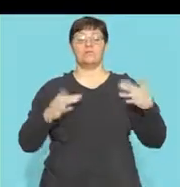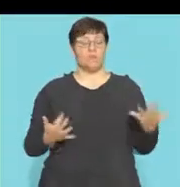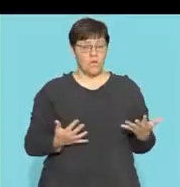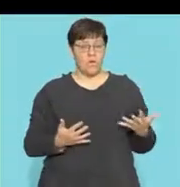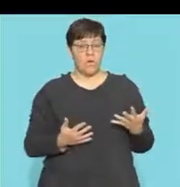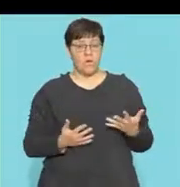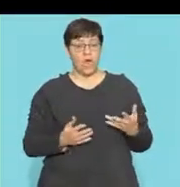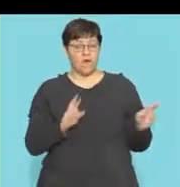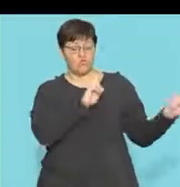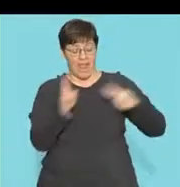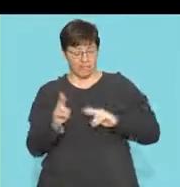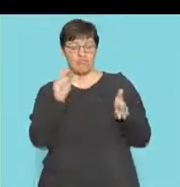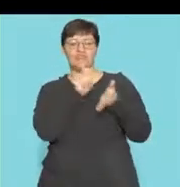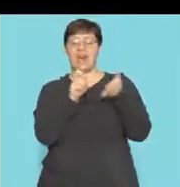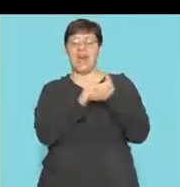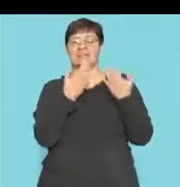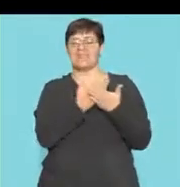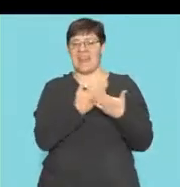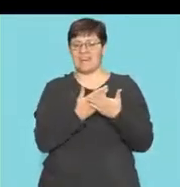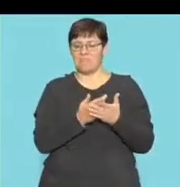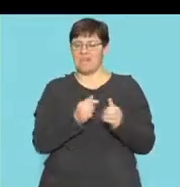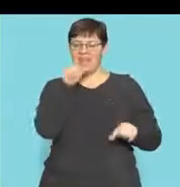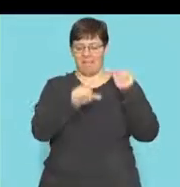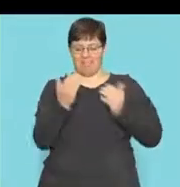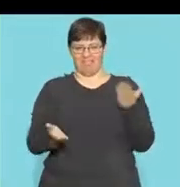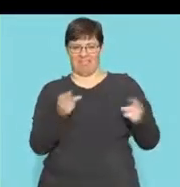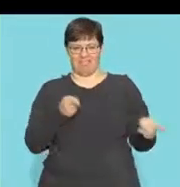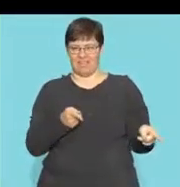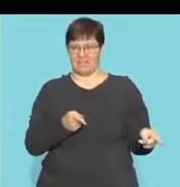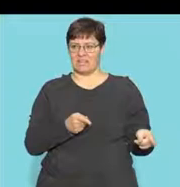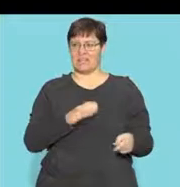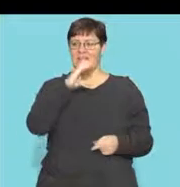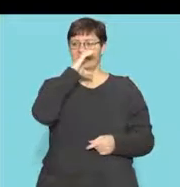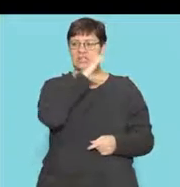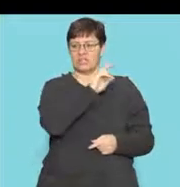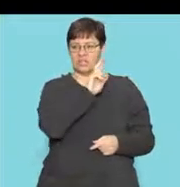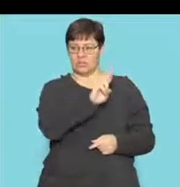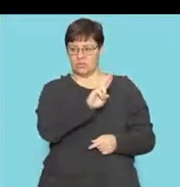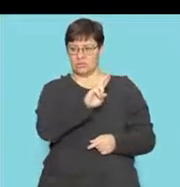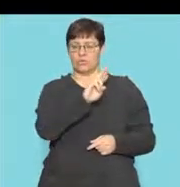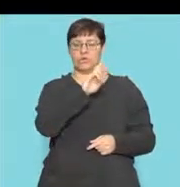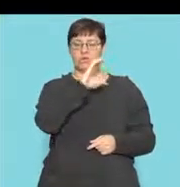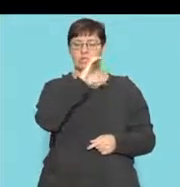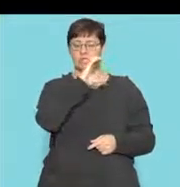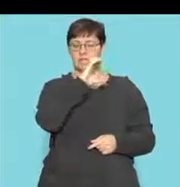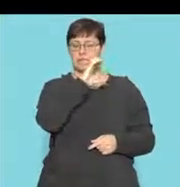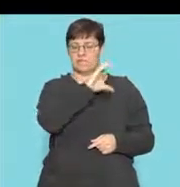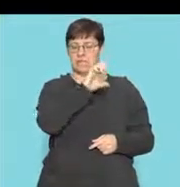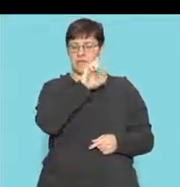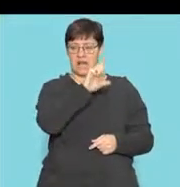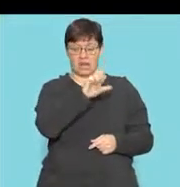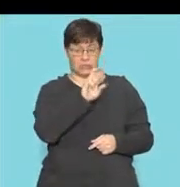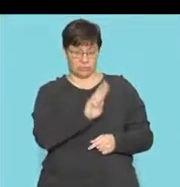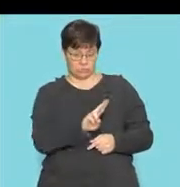So we can write this reaction as a chemical equation. Look, copper 2 chloride produces copper